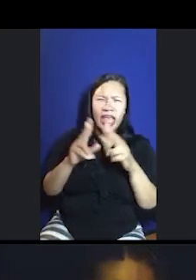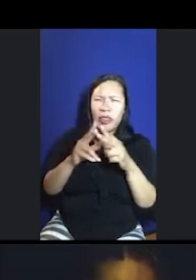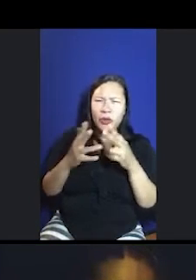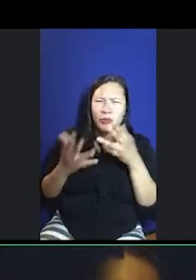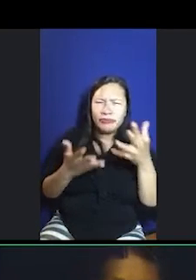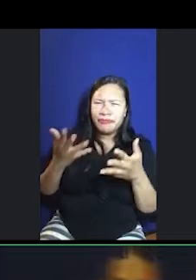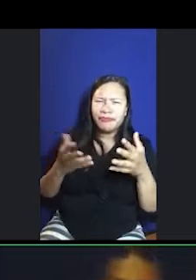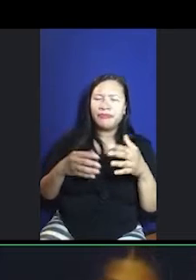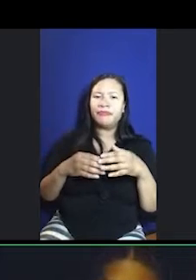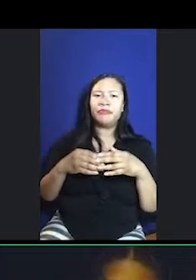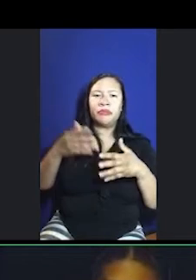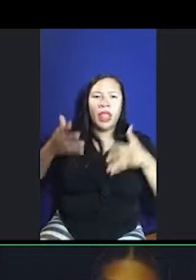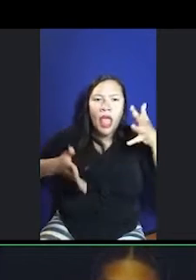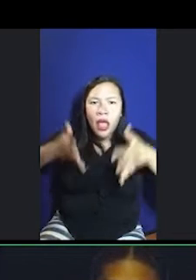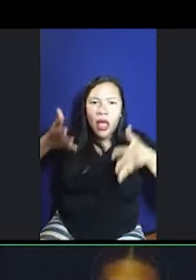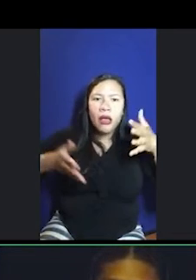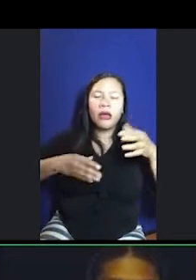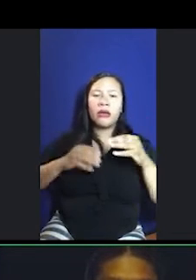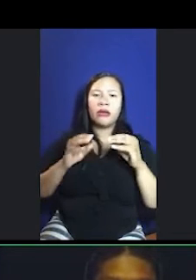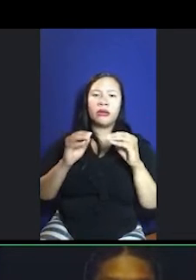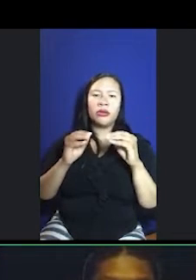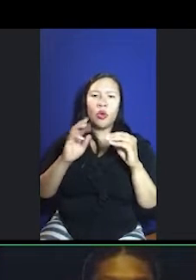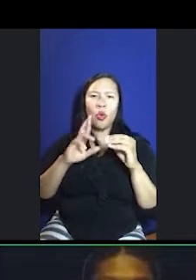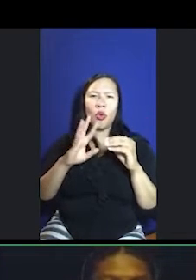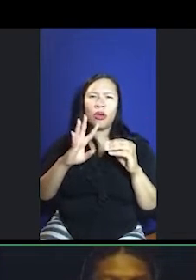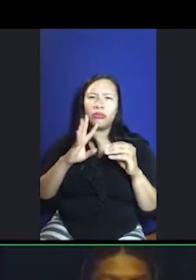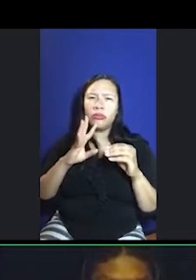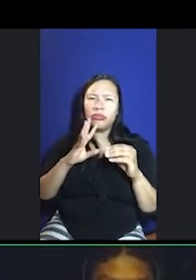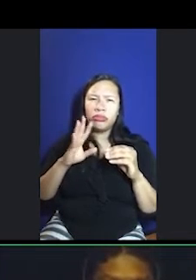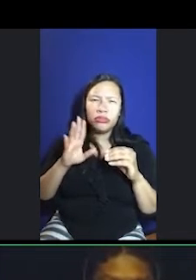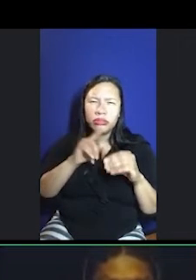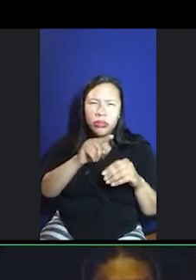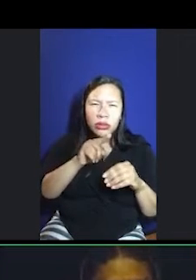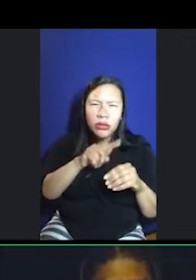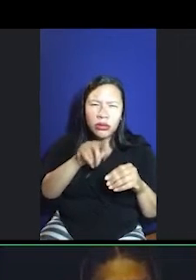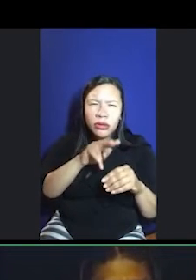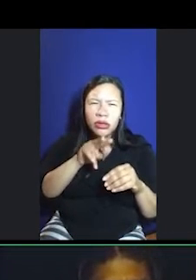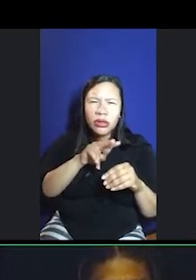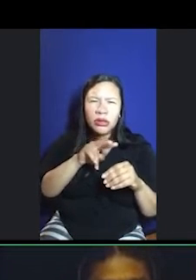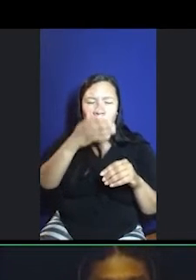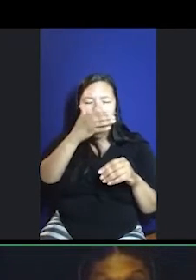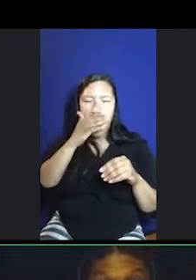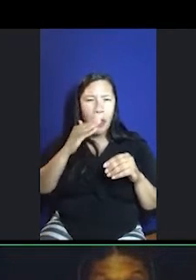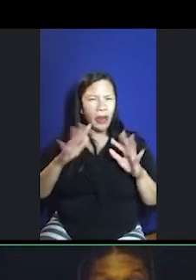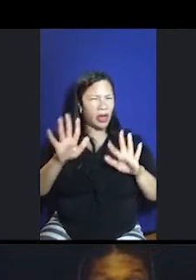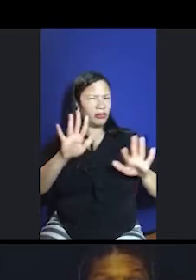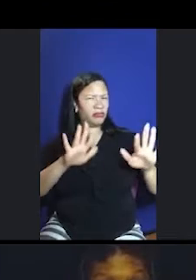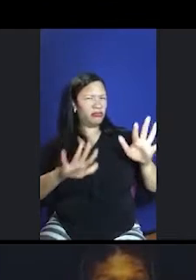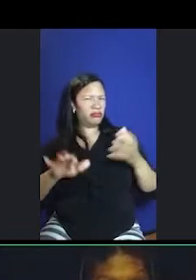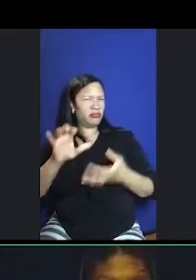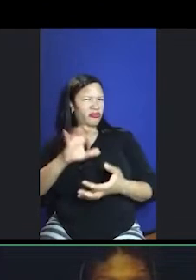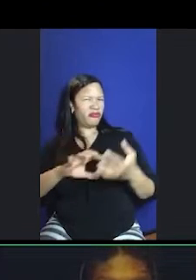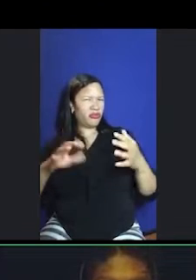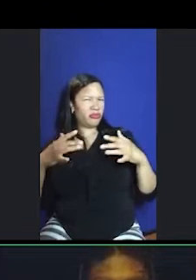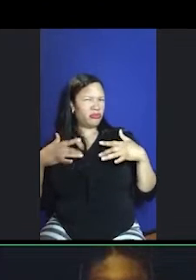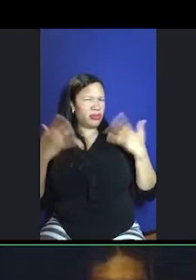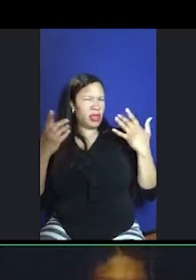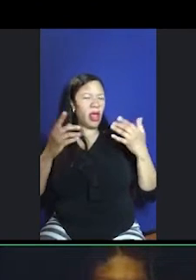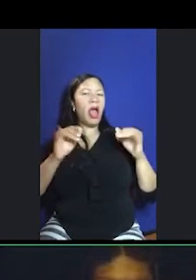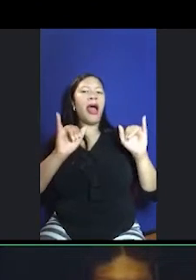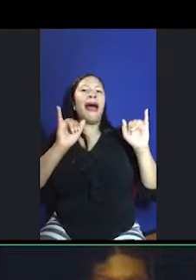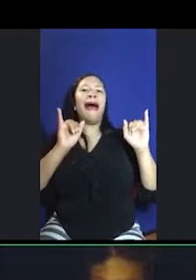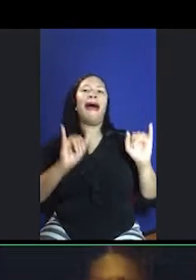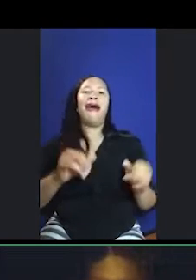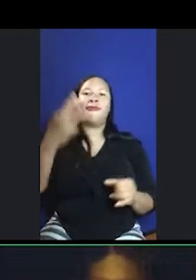or, speaking in a certain way. And it took me a second to kind of understand what was happening or, that he